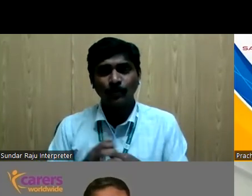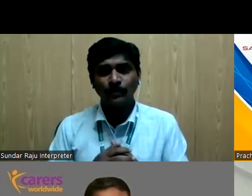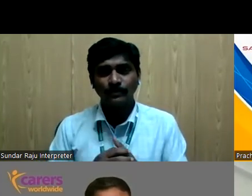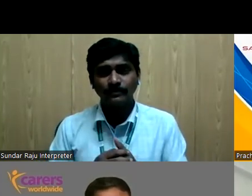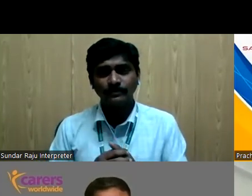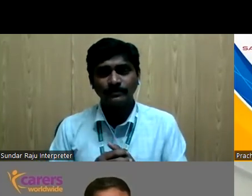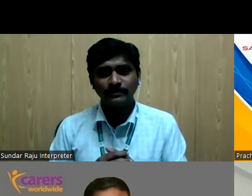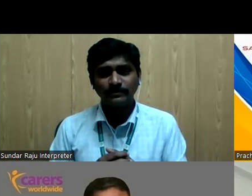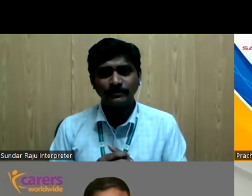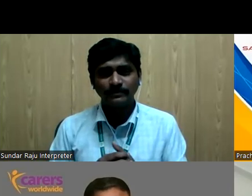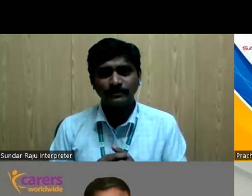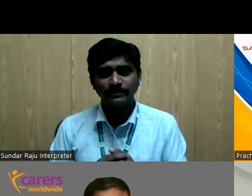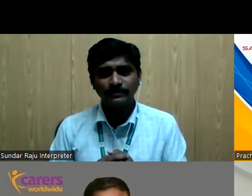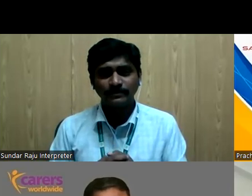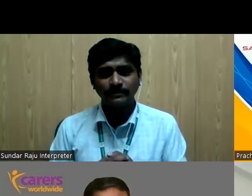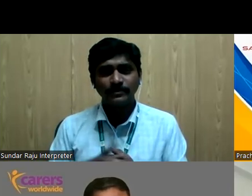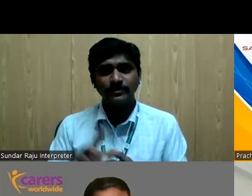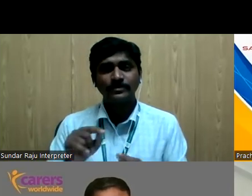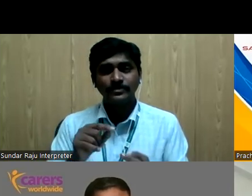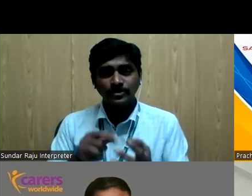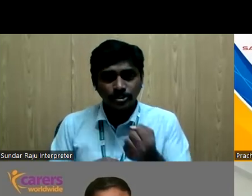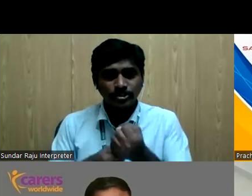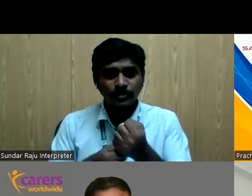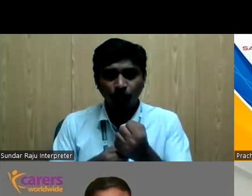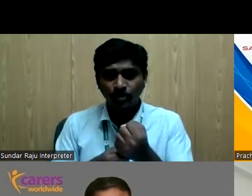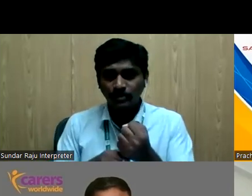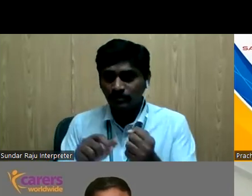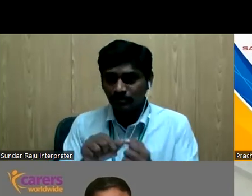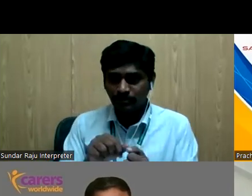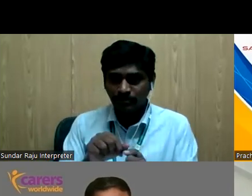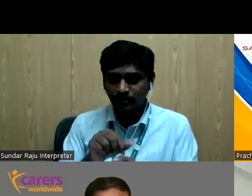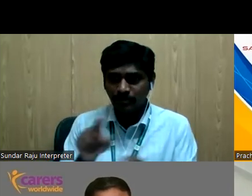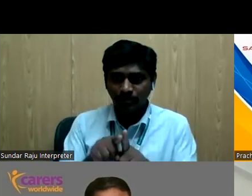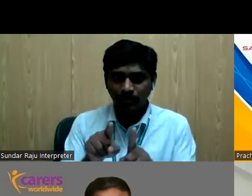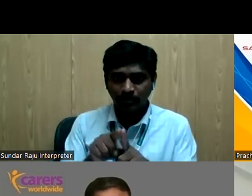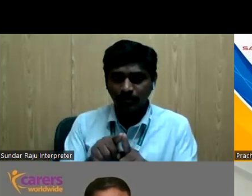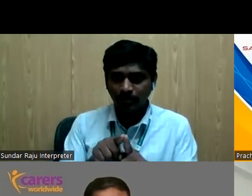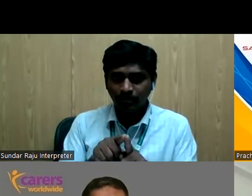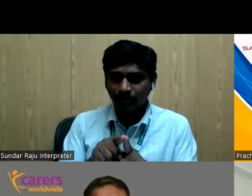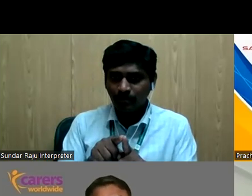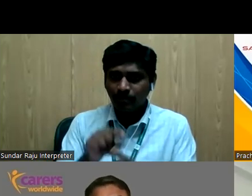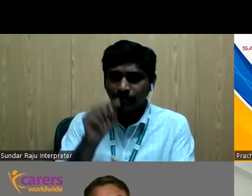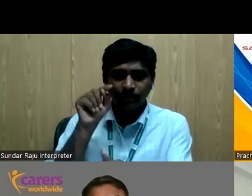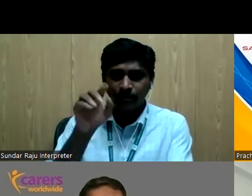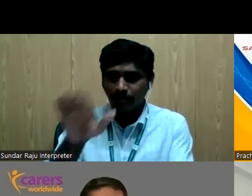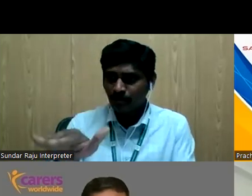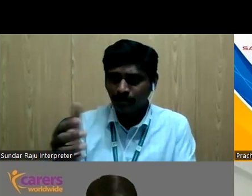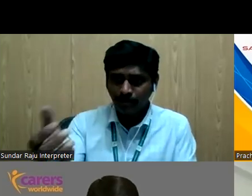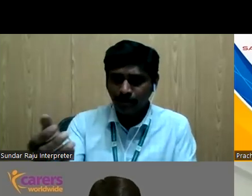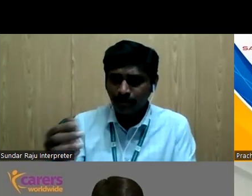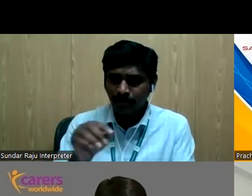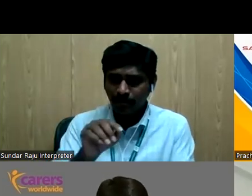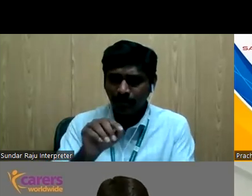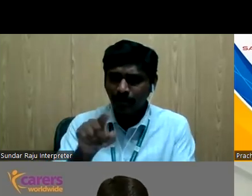use the holistic support of approach to provide the support for the serving the